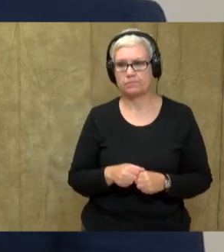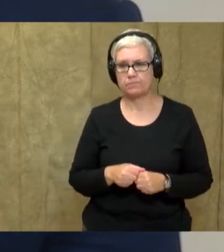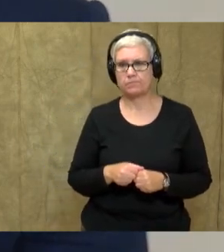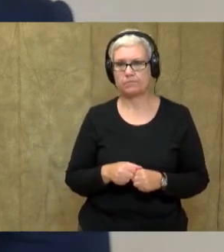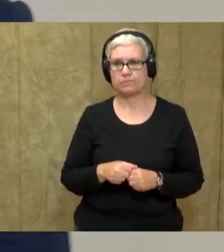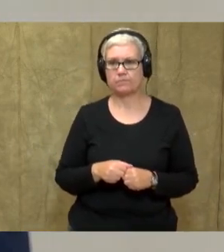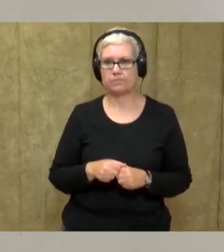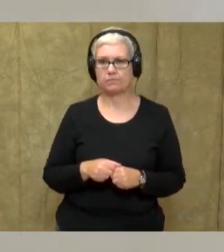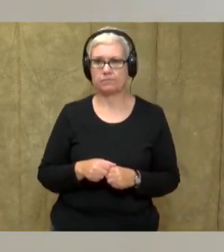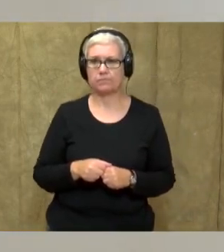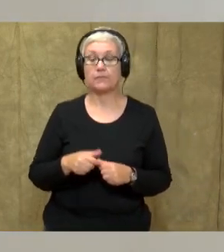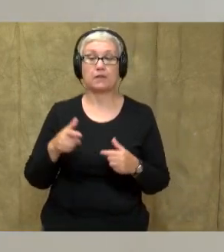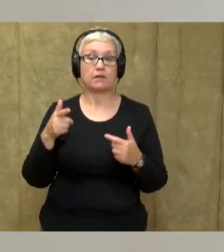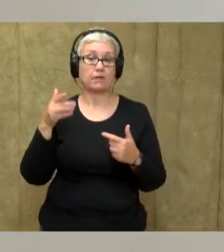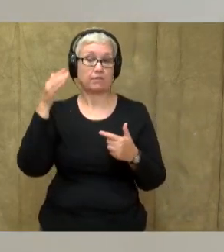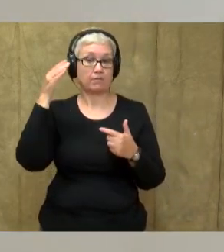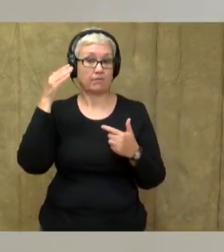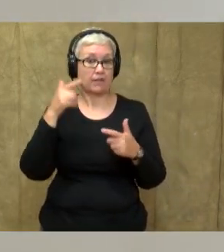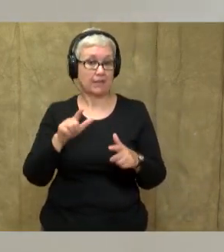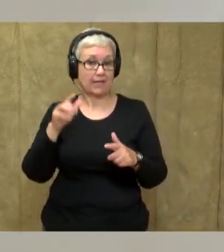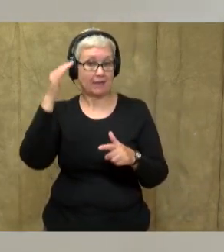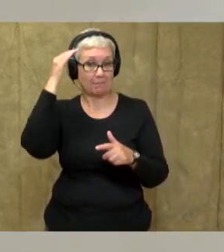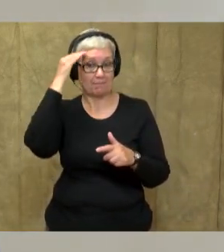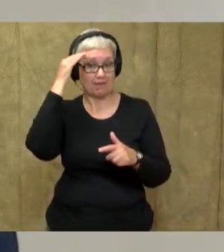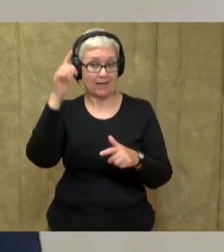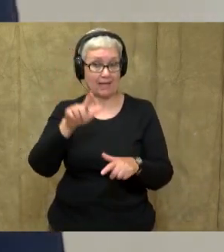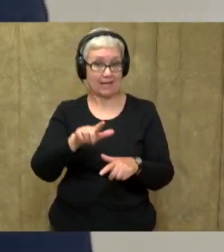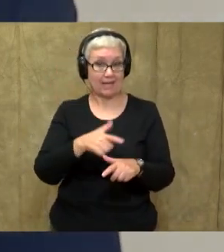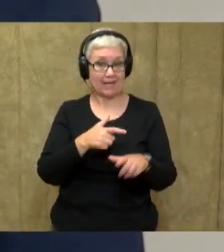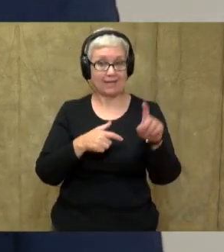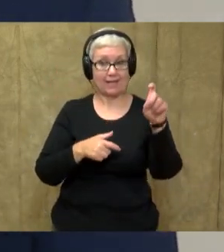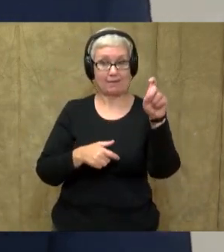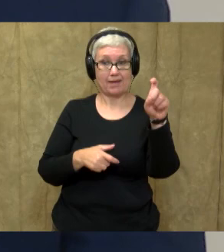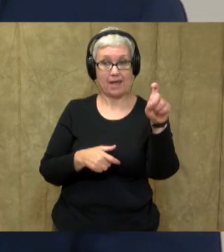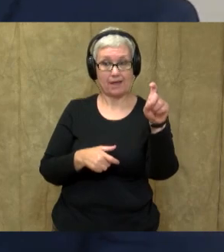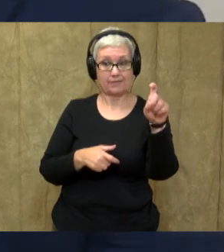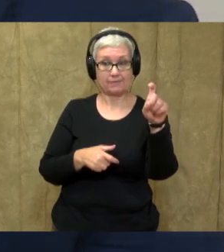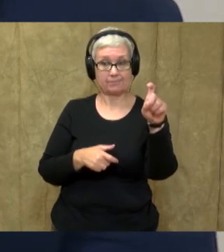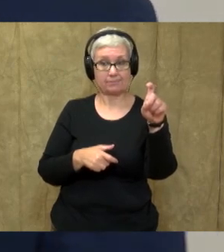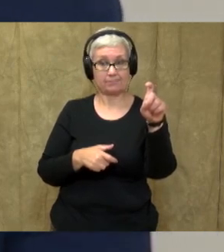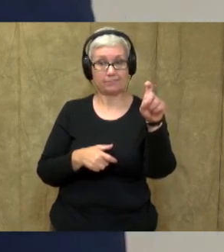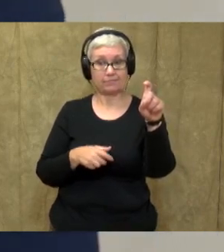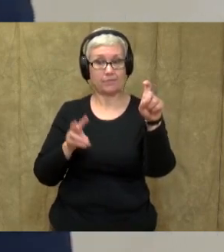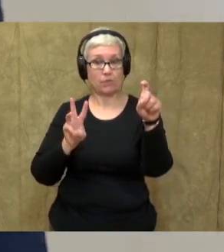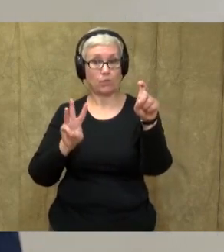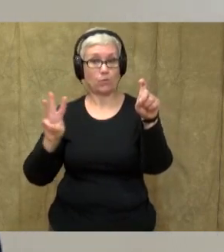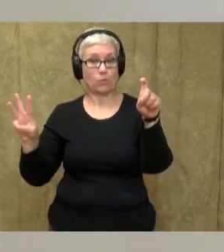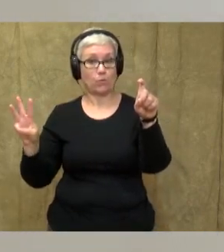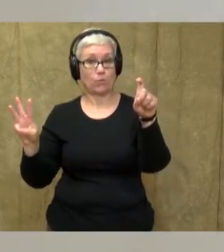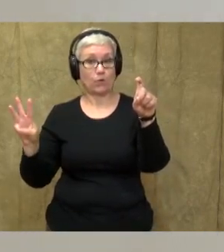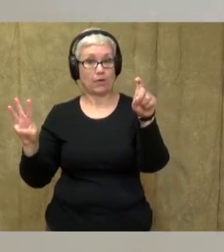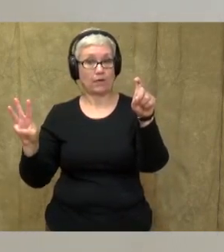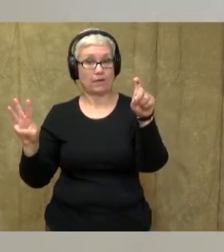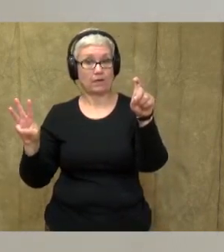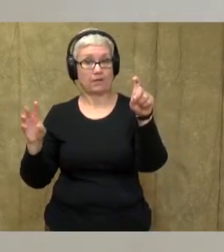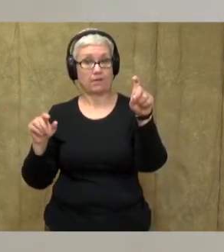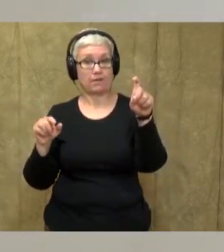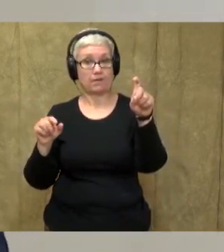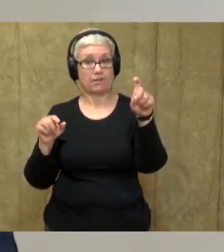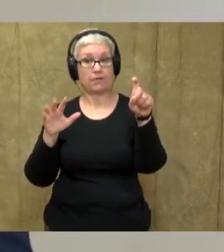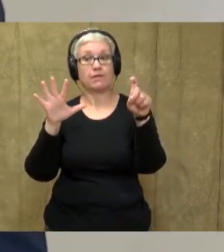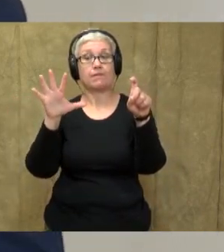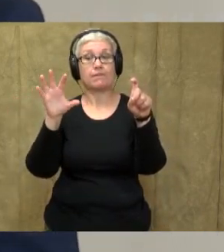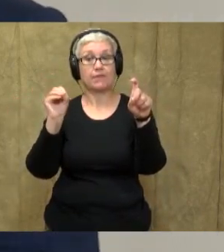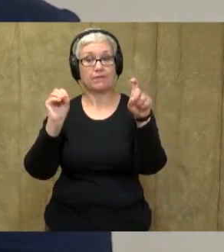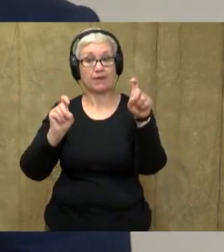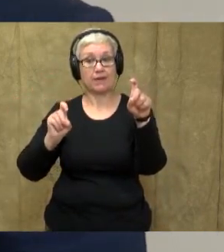let my length be defined by a variable x, and then my width, therefore, is 50